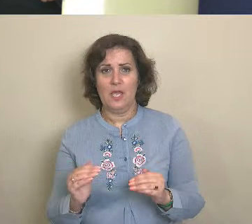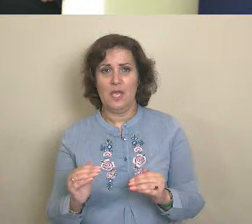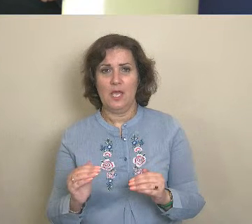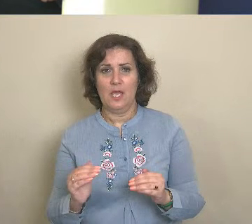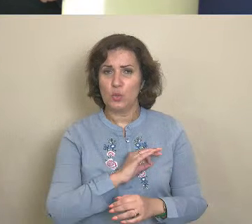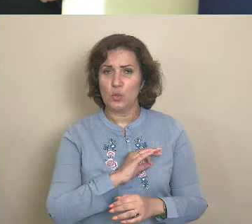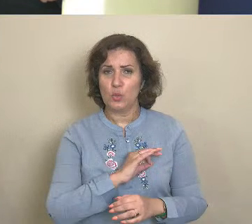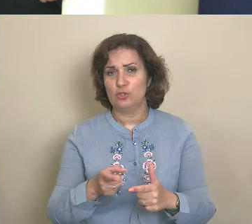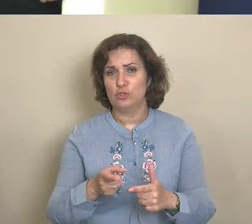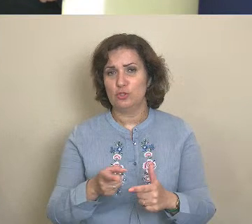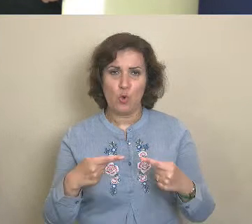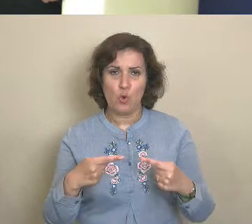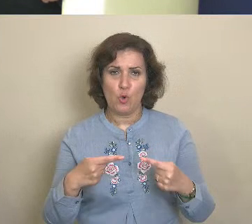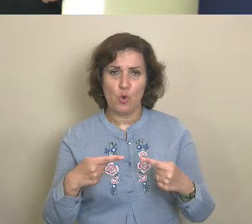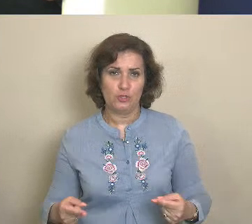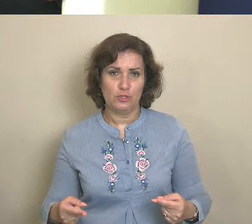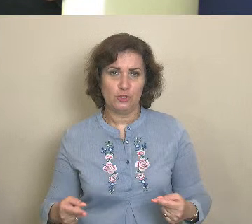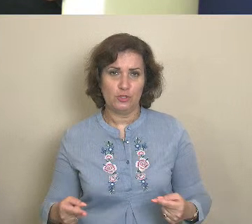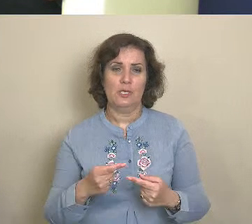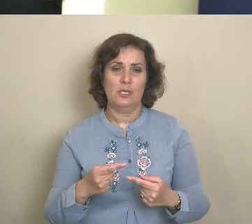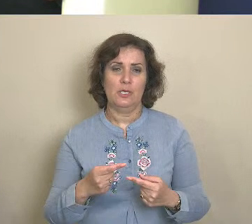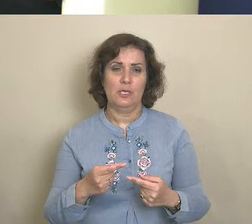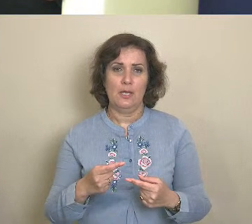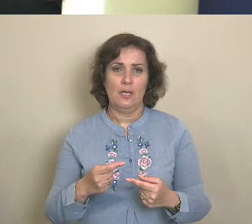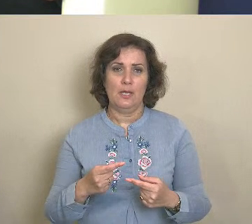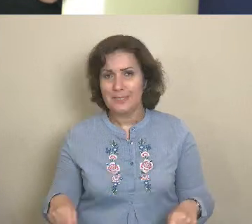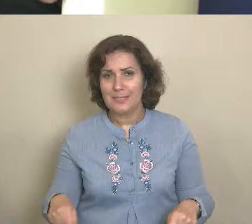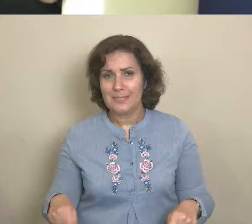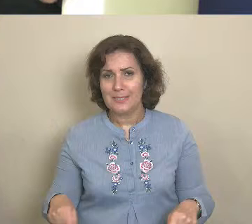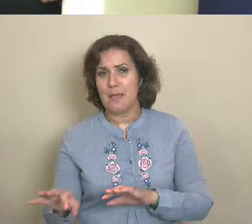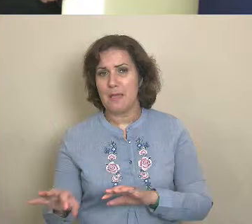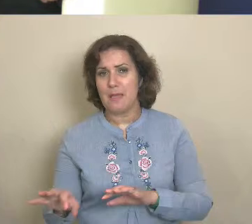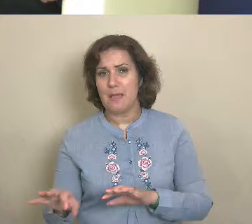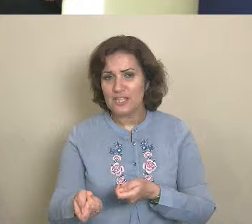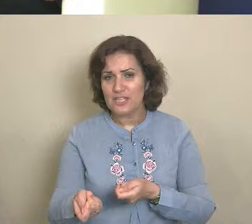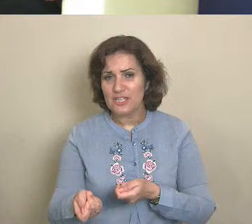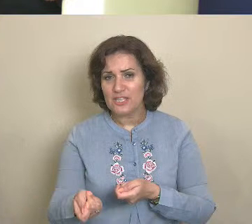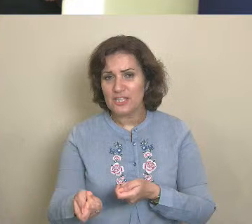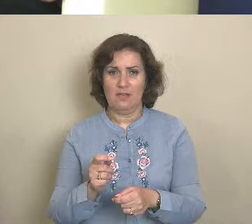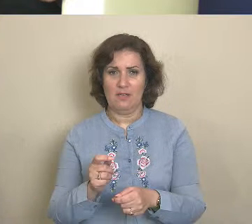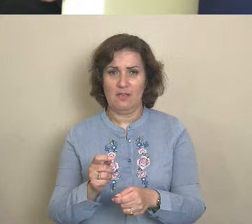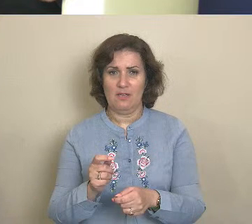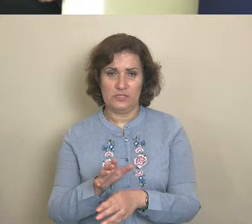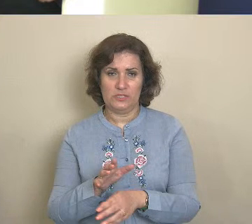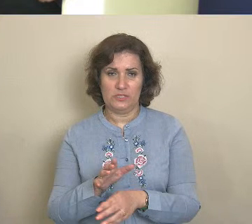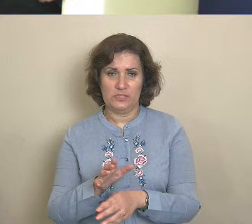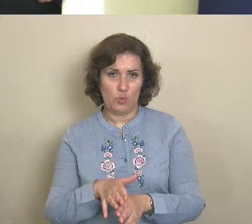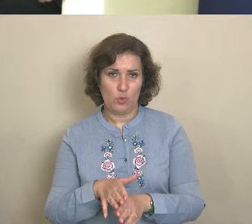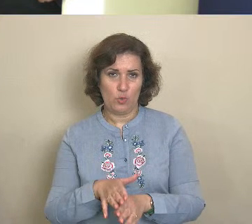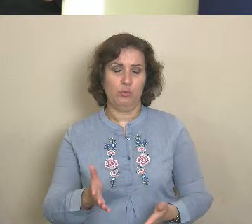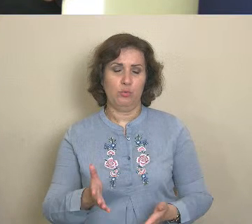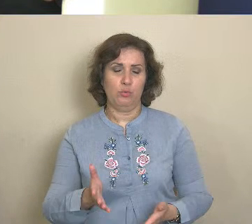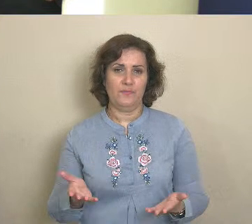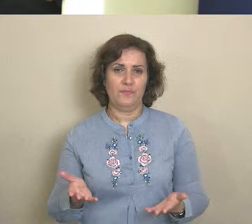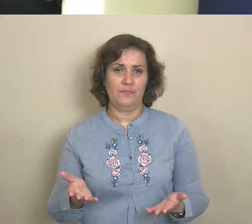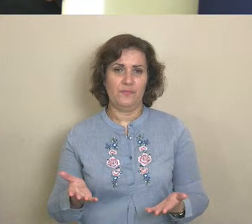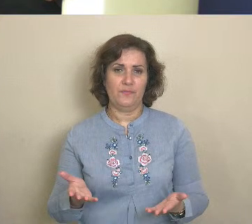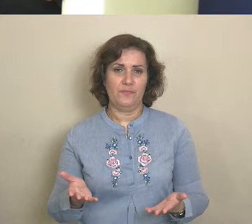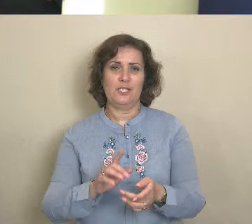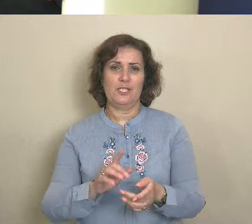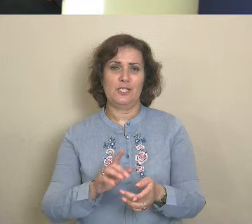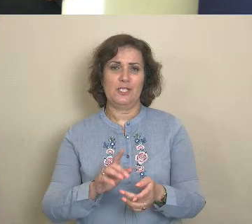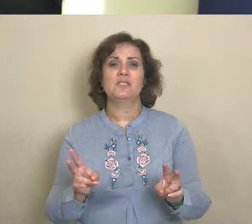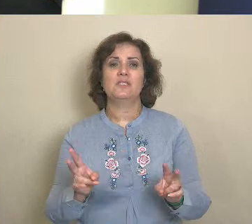If it is a professional with legal or any other education, the person who is to do some